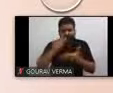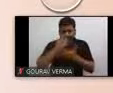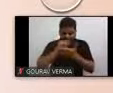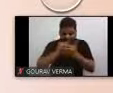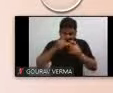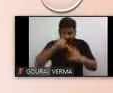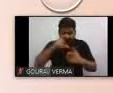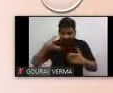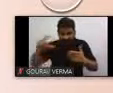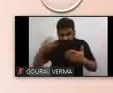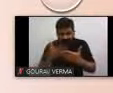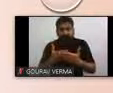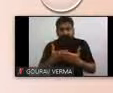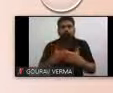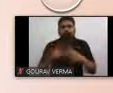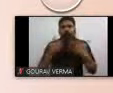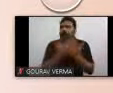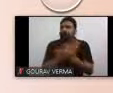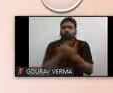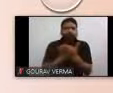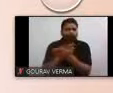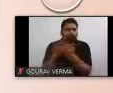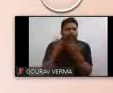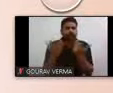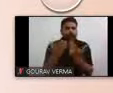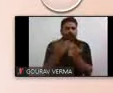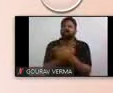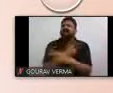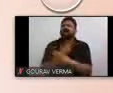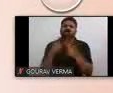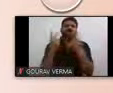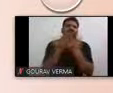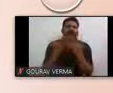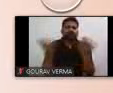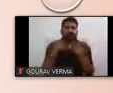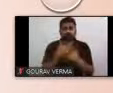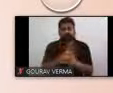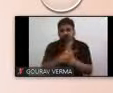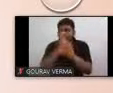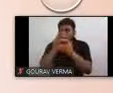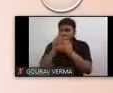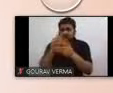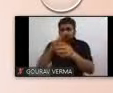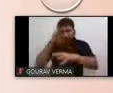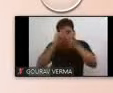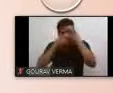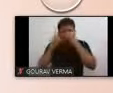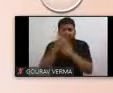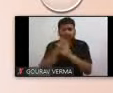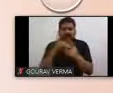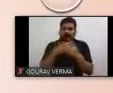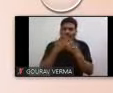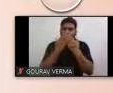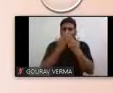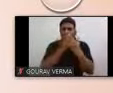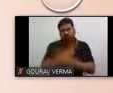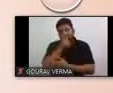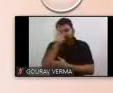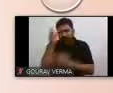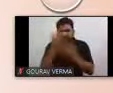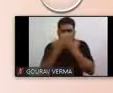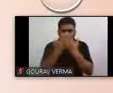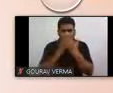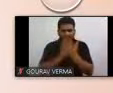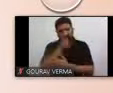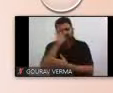or it's none of them, it is something else, just be the part of games. And he goes, a child may go to school